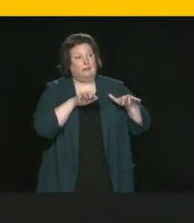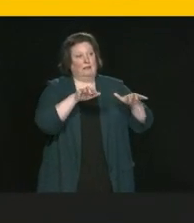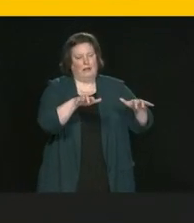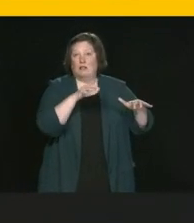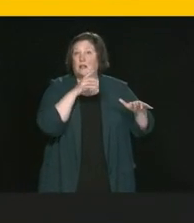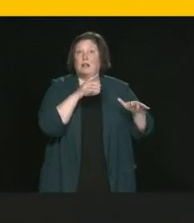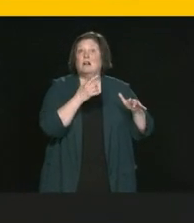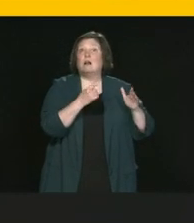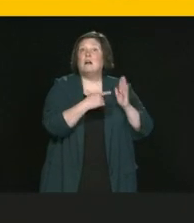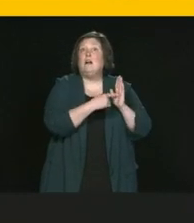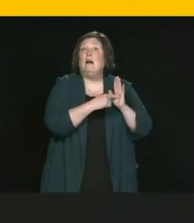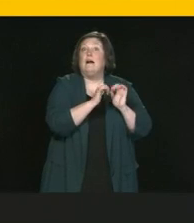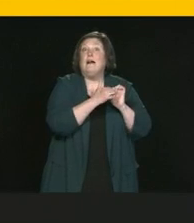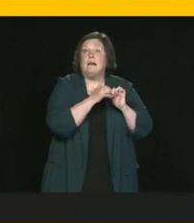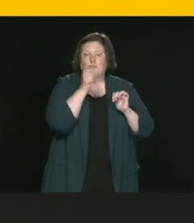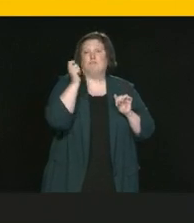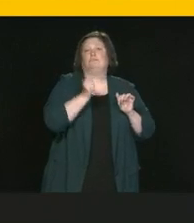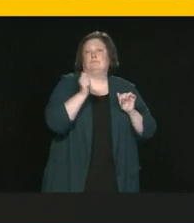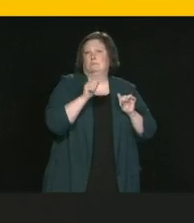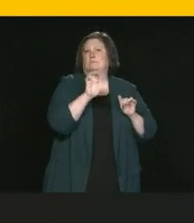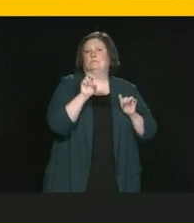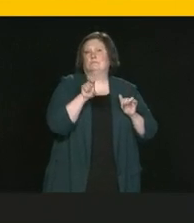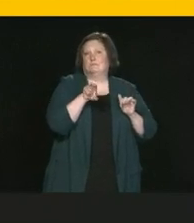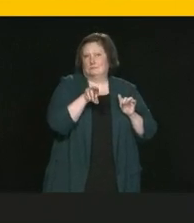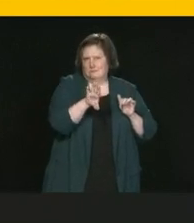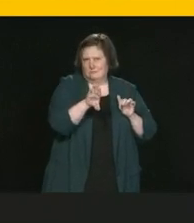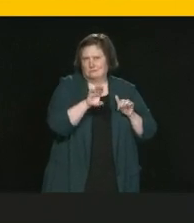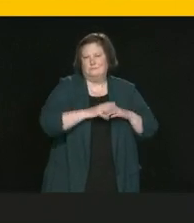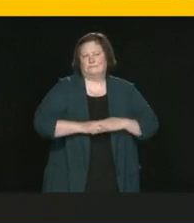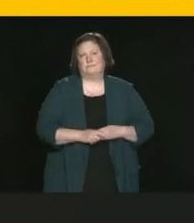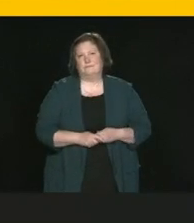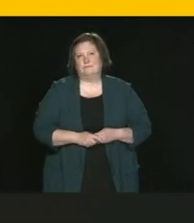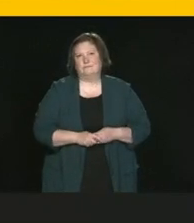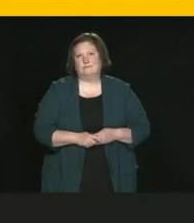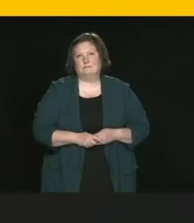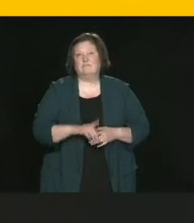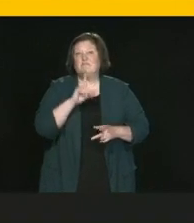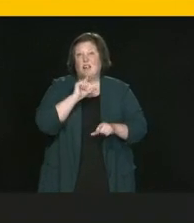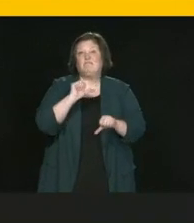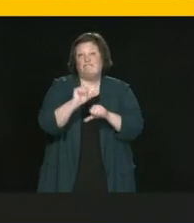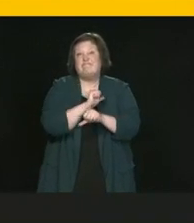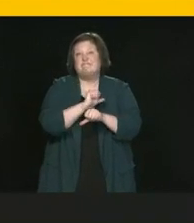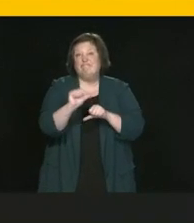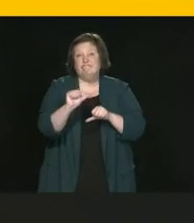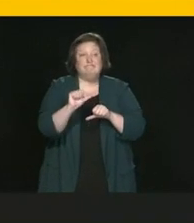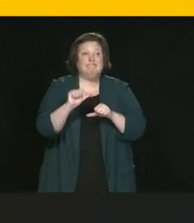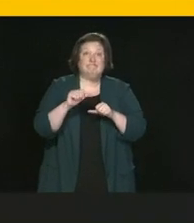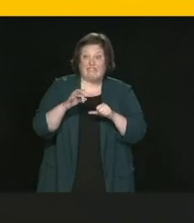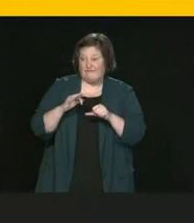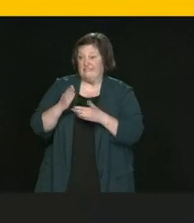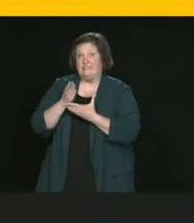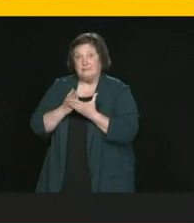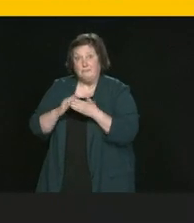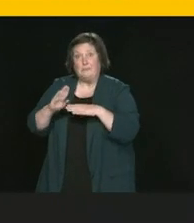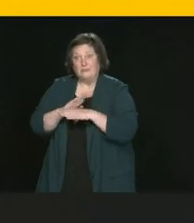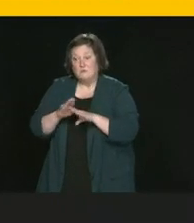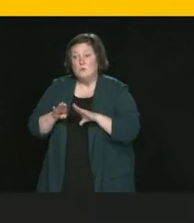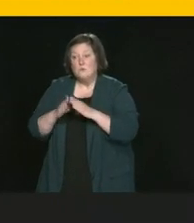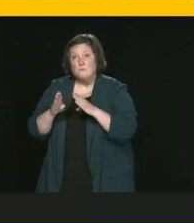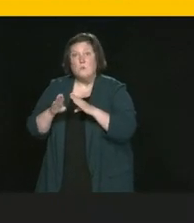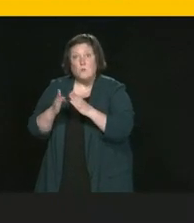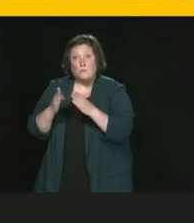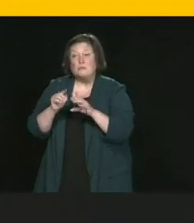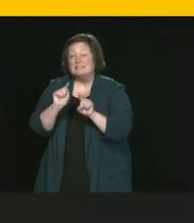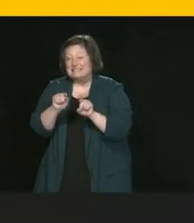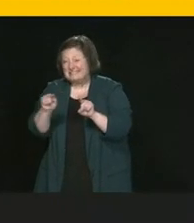these tough times. But the reality is that even if some activities are starting up again, a lot of people still need